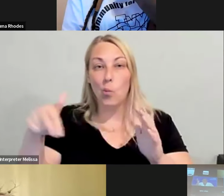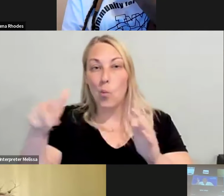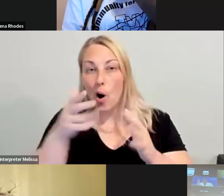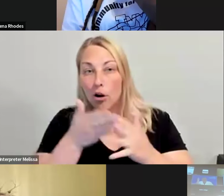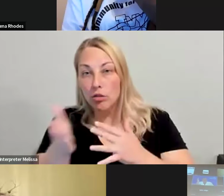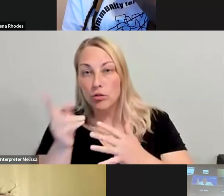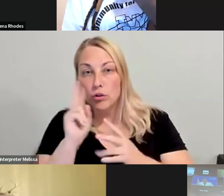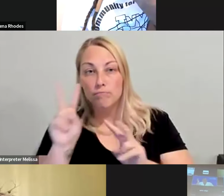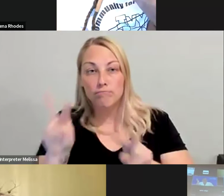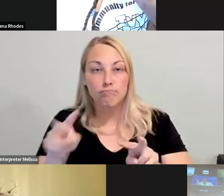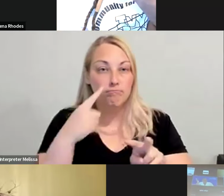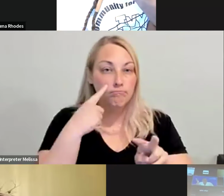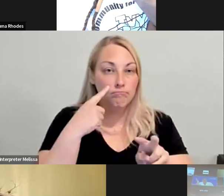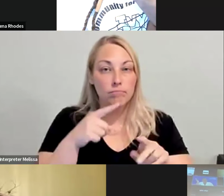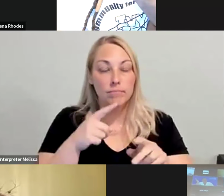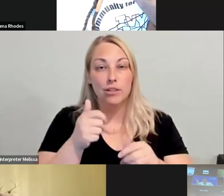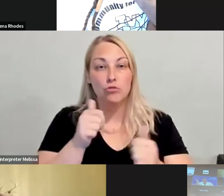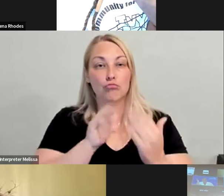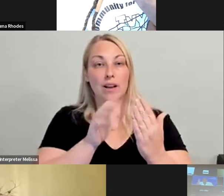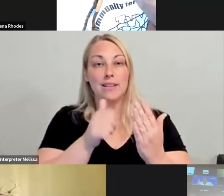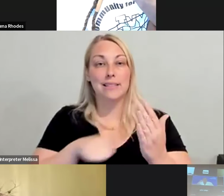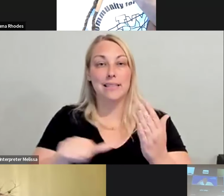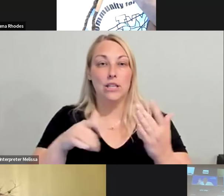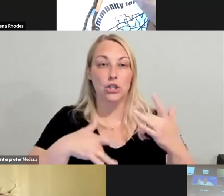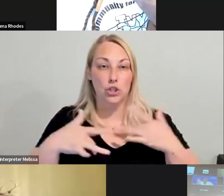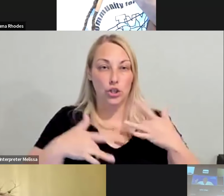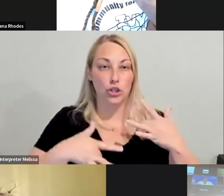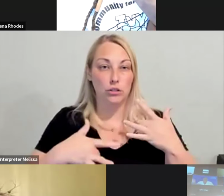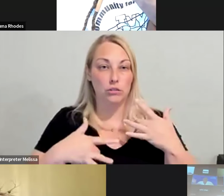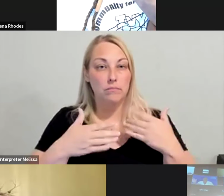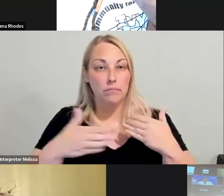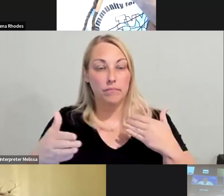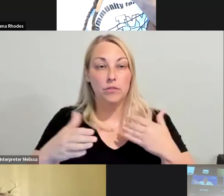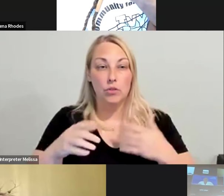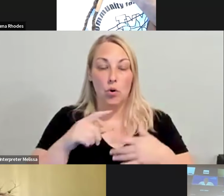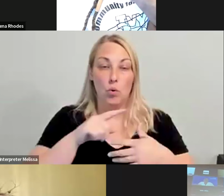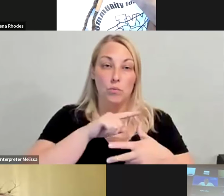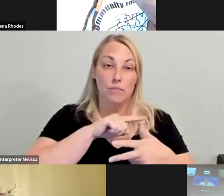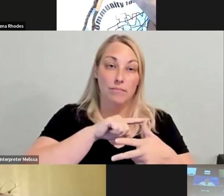just to address any subsequent concerns. So yes on those conditions.